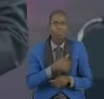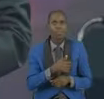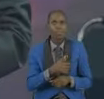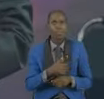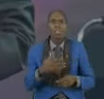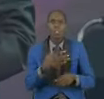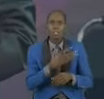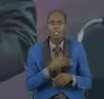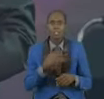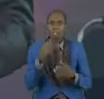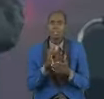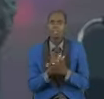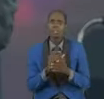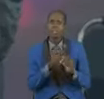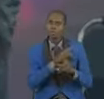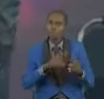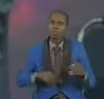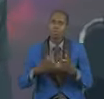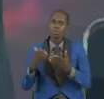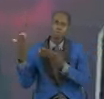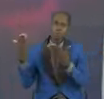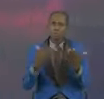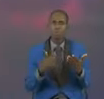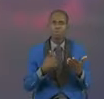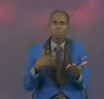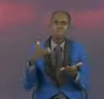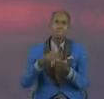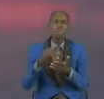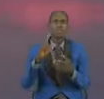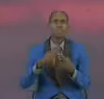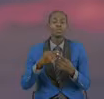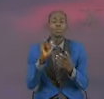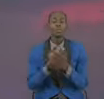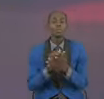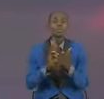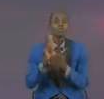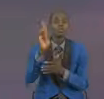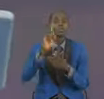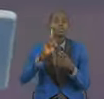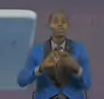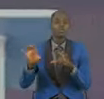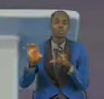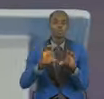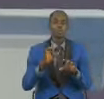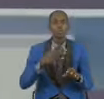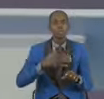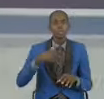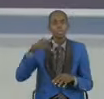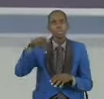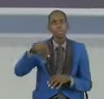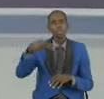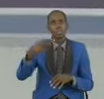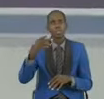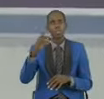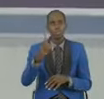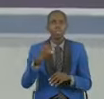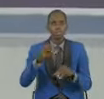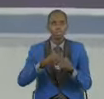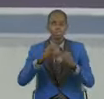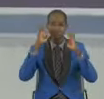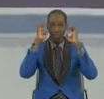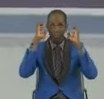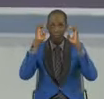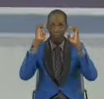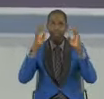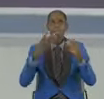that university to do my postgraduate in education. And I didn't want to have anything to do with